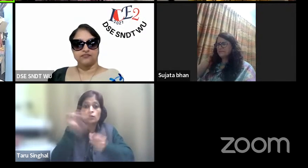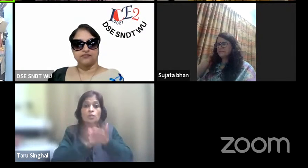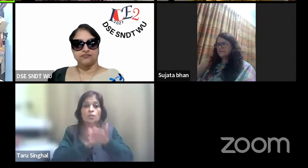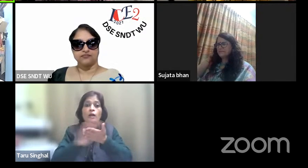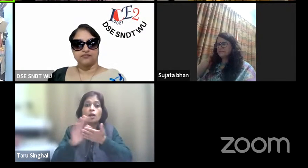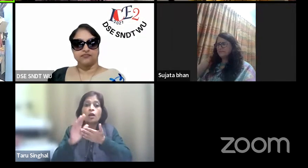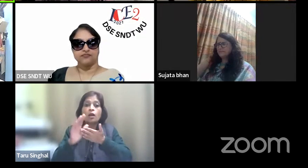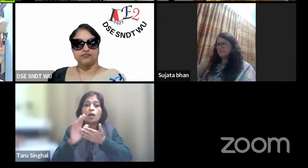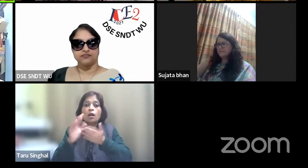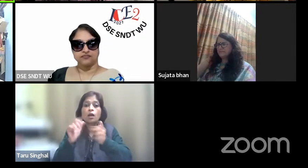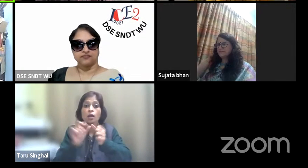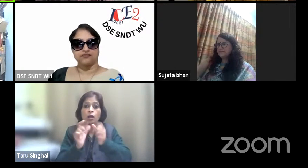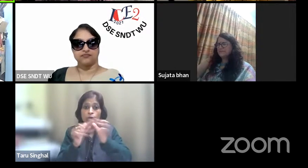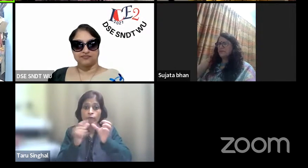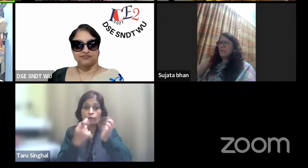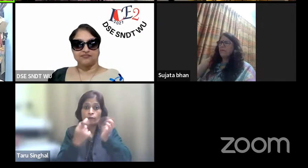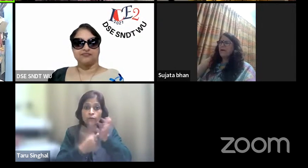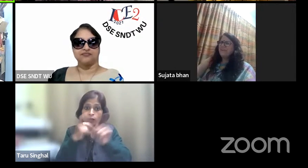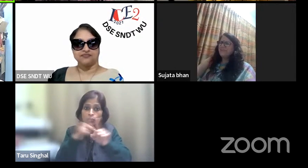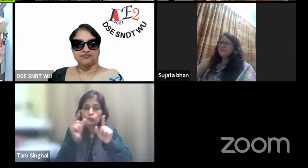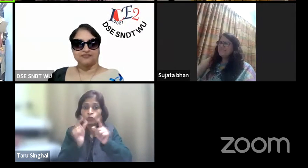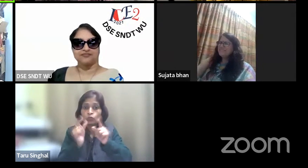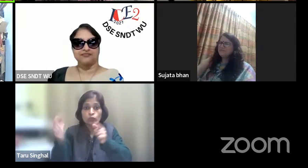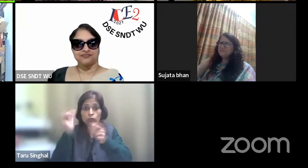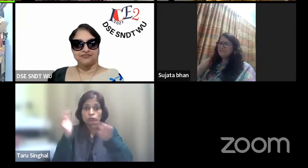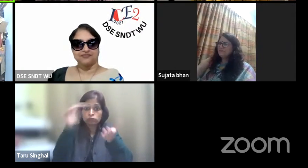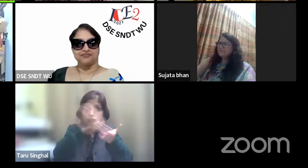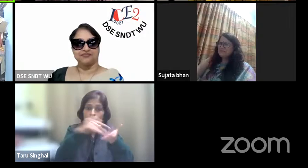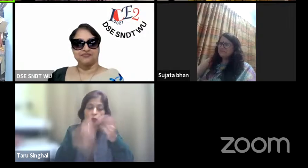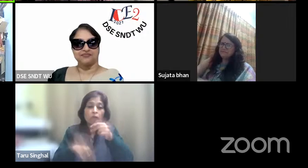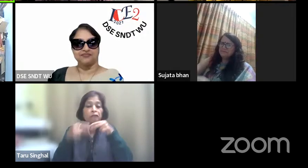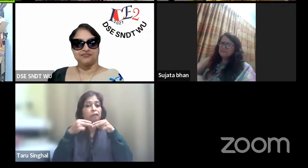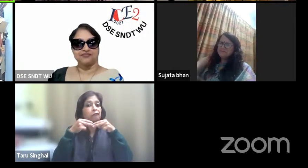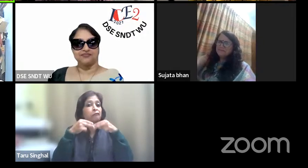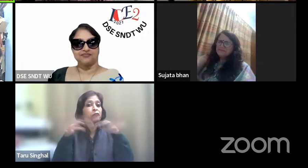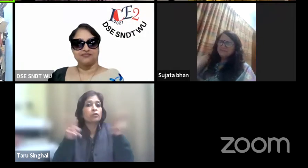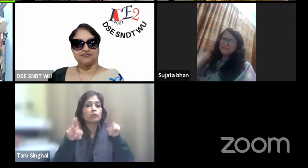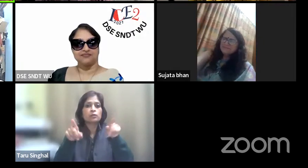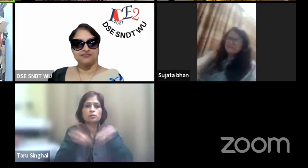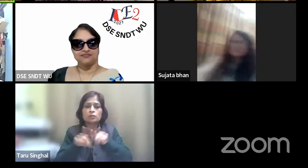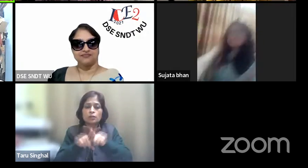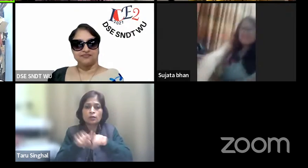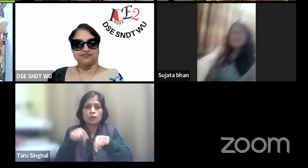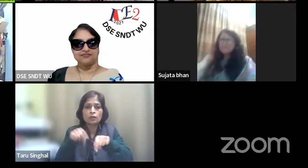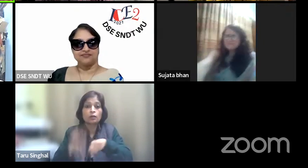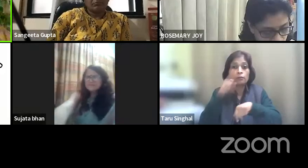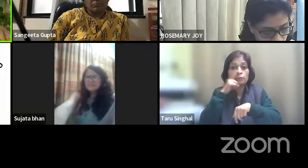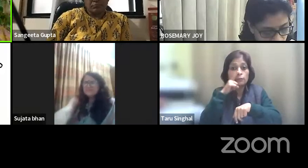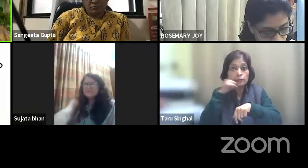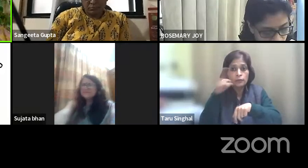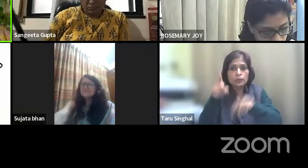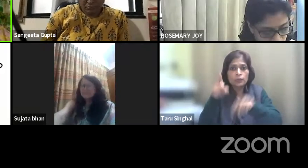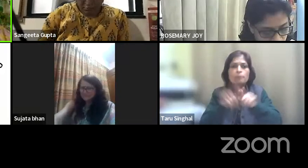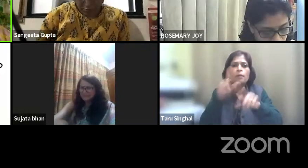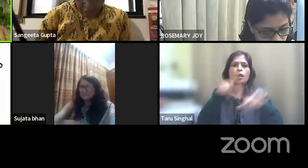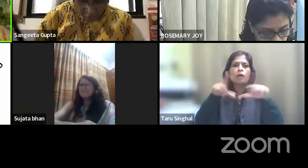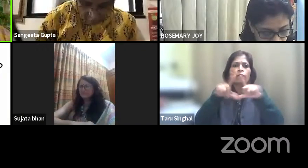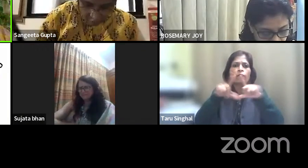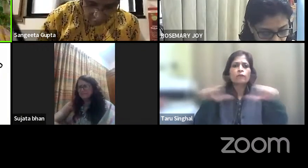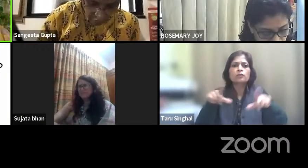to do so, is completely free. And this was mentioned by the lady who talked about language in